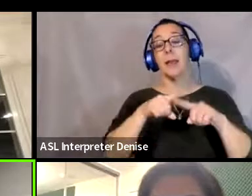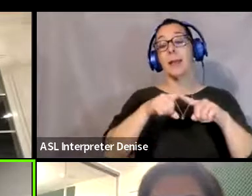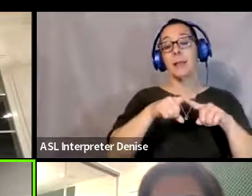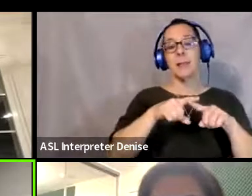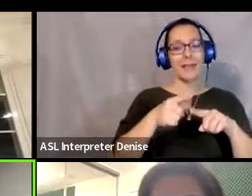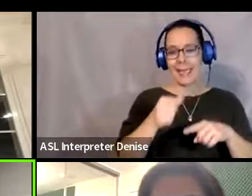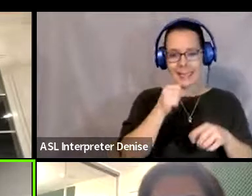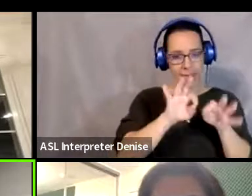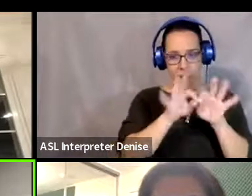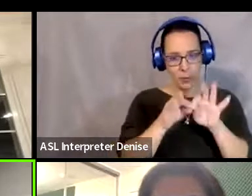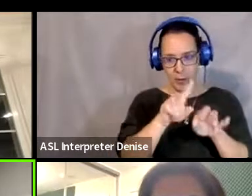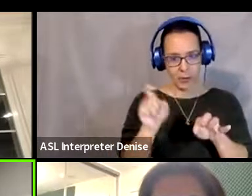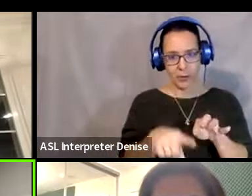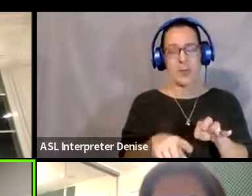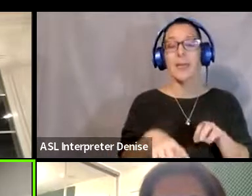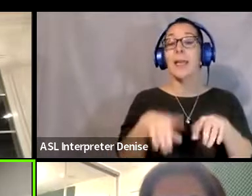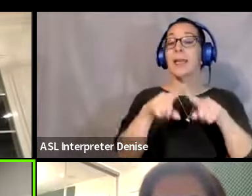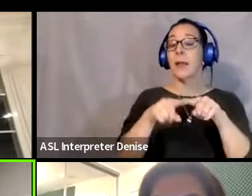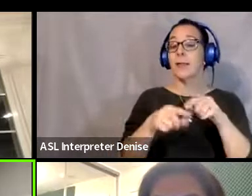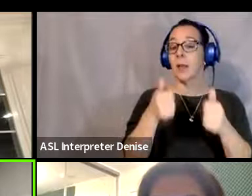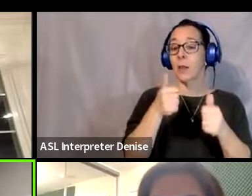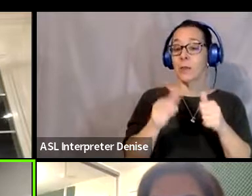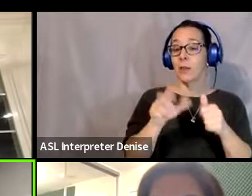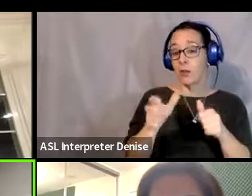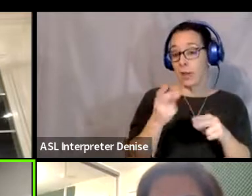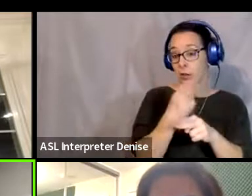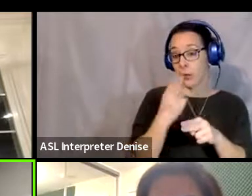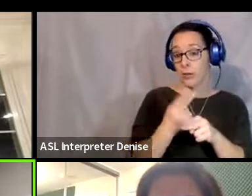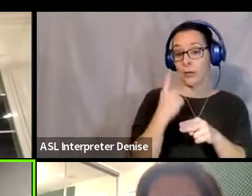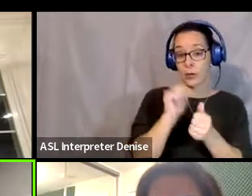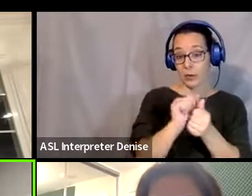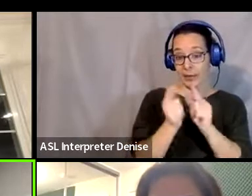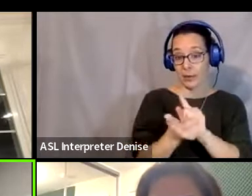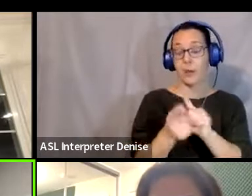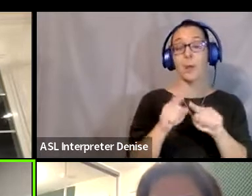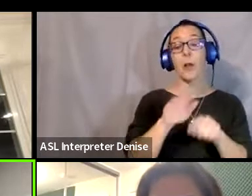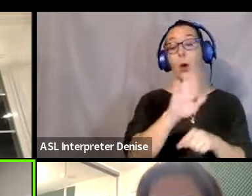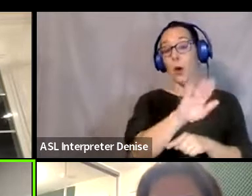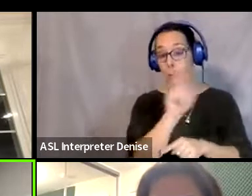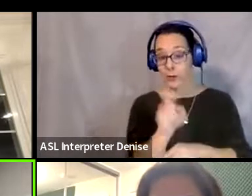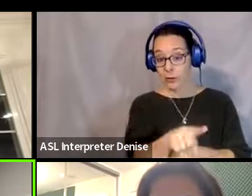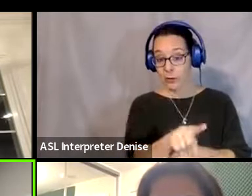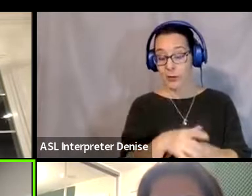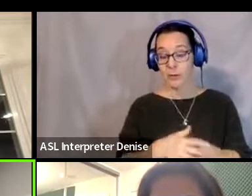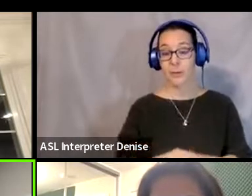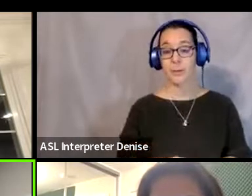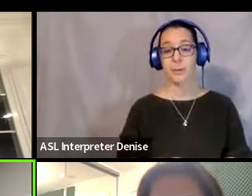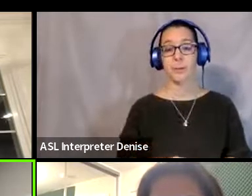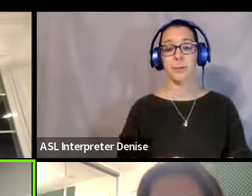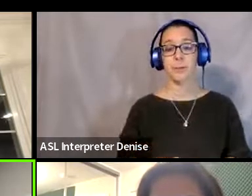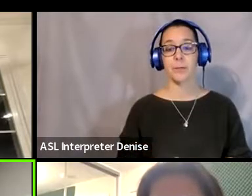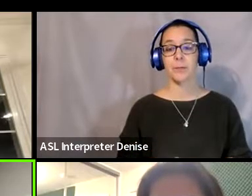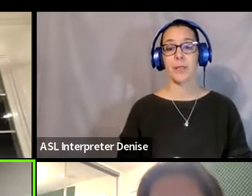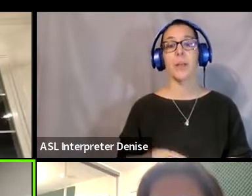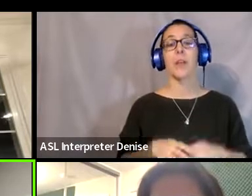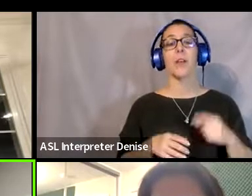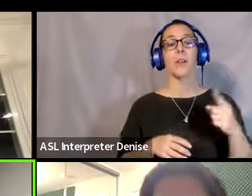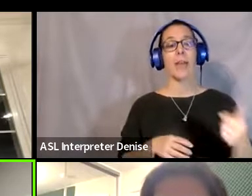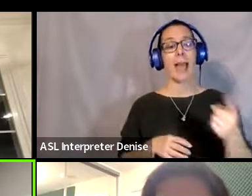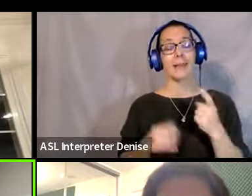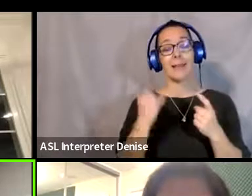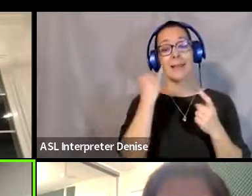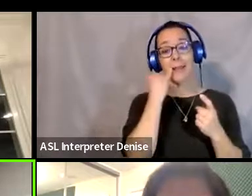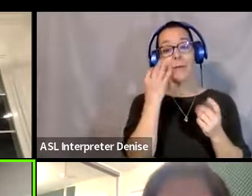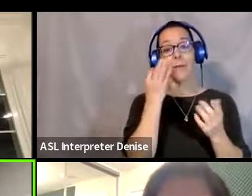channel you're on for the translation, but the question was if there's going to be a